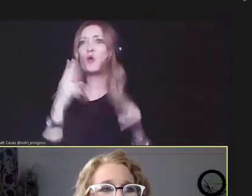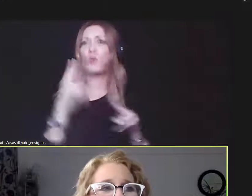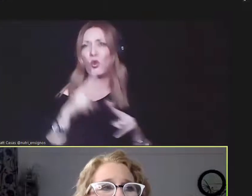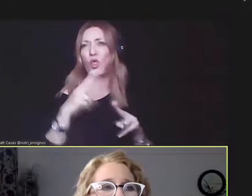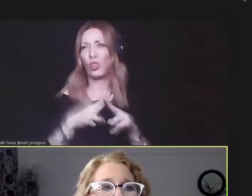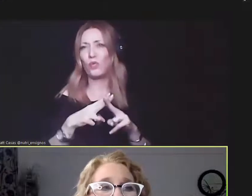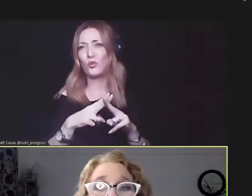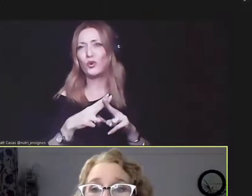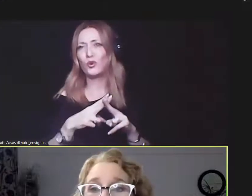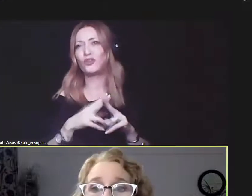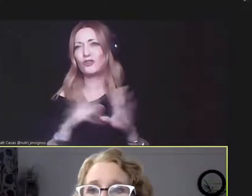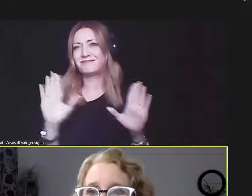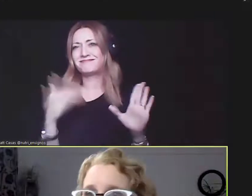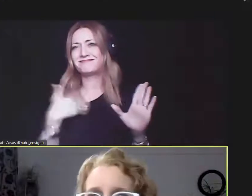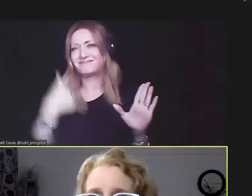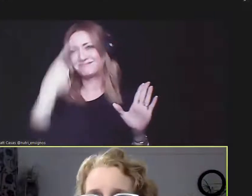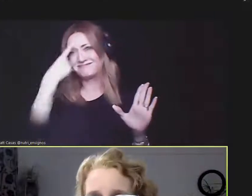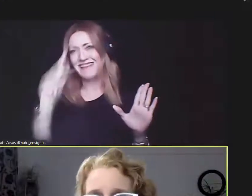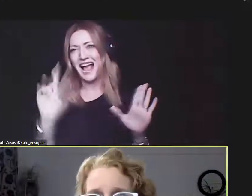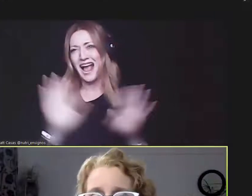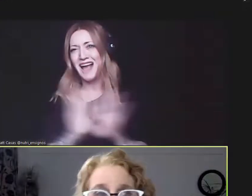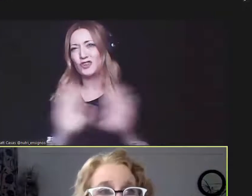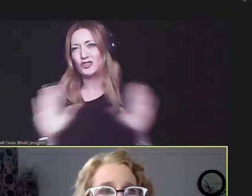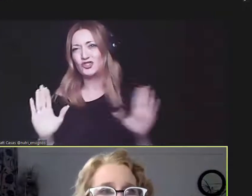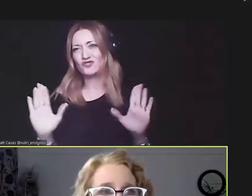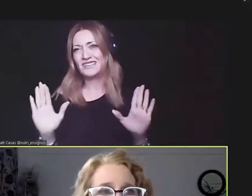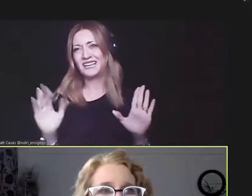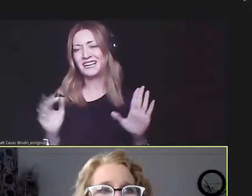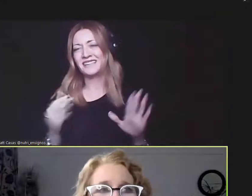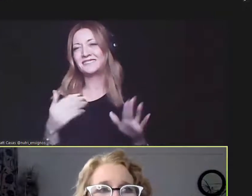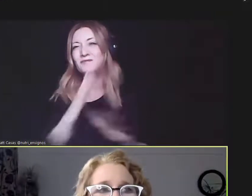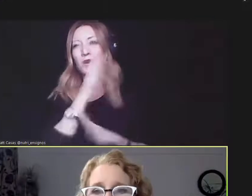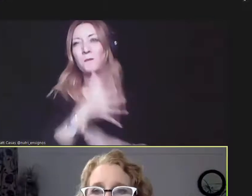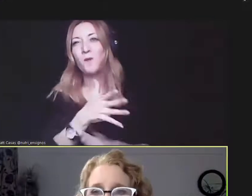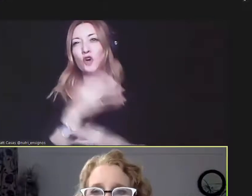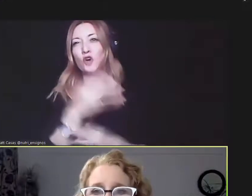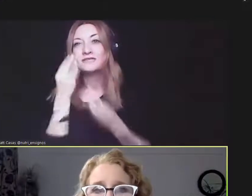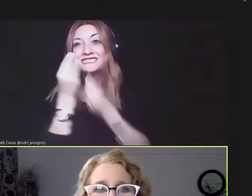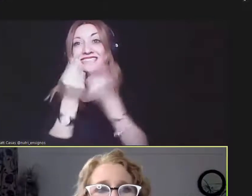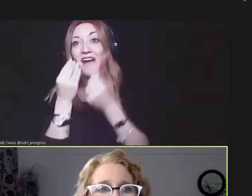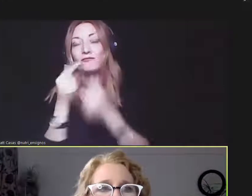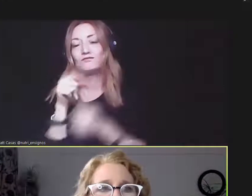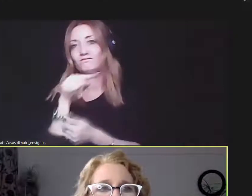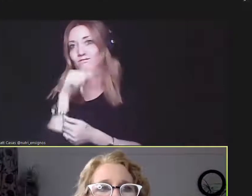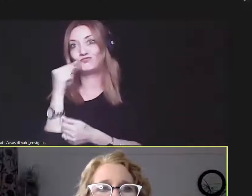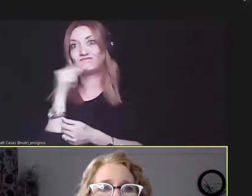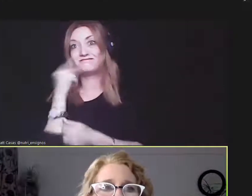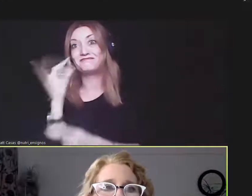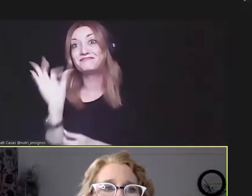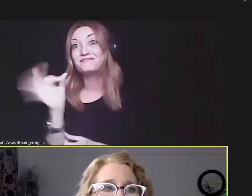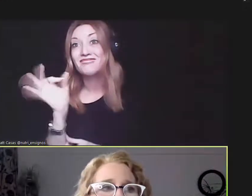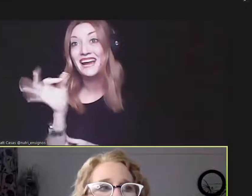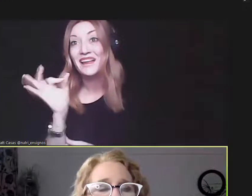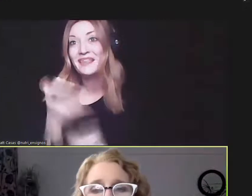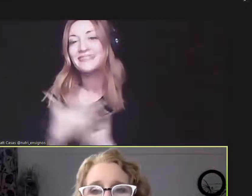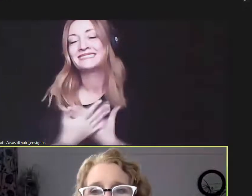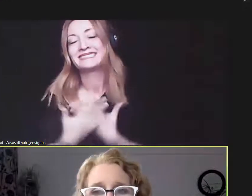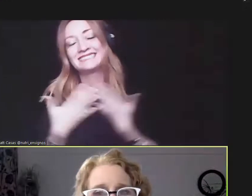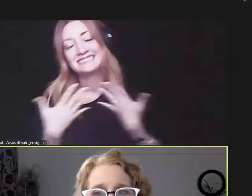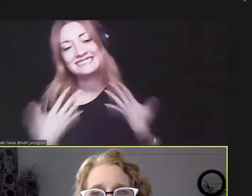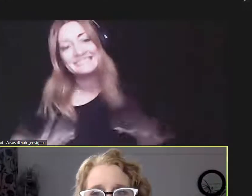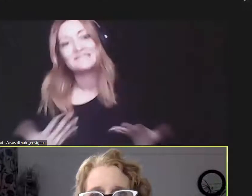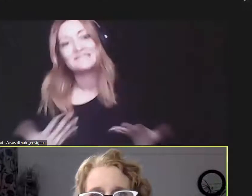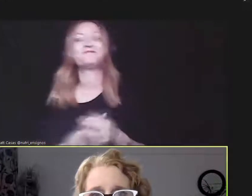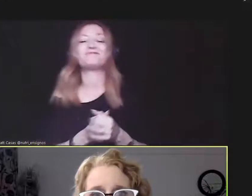yeah? So even when you can't taste it, it's hidden. Sadly, refined sugar can really